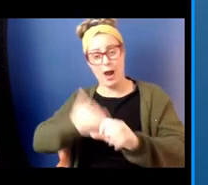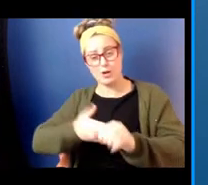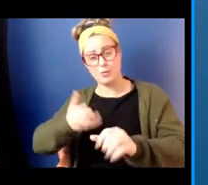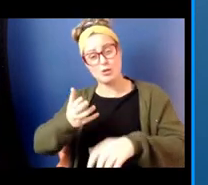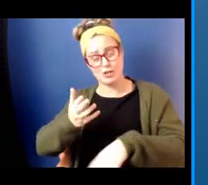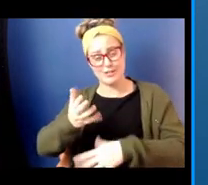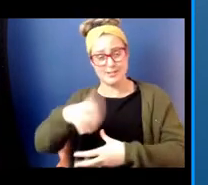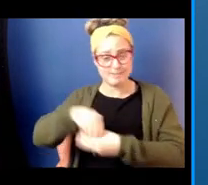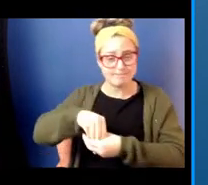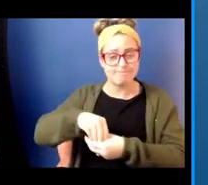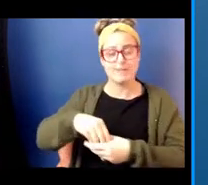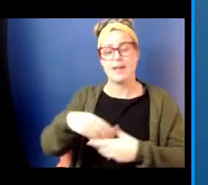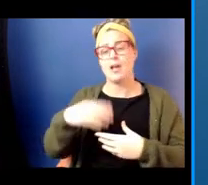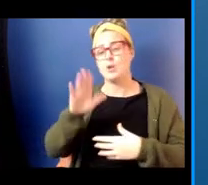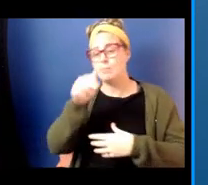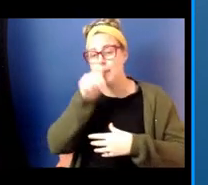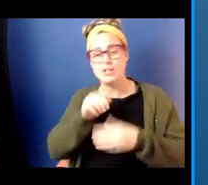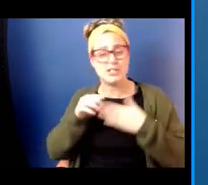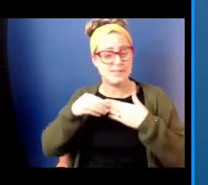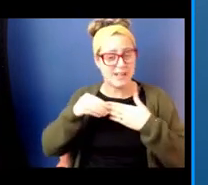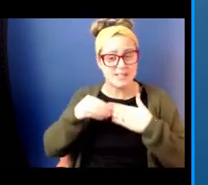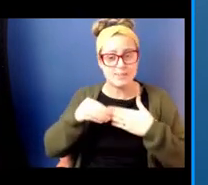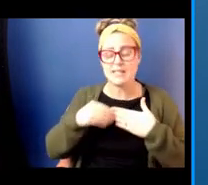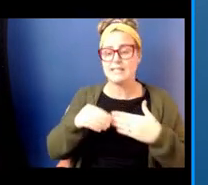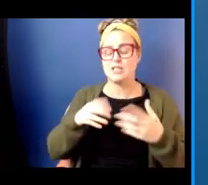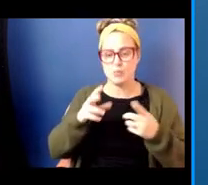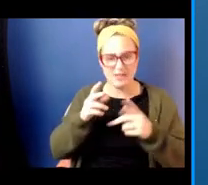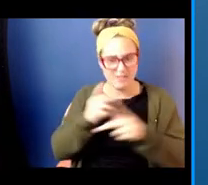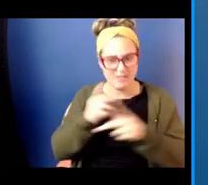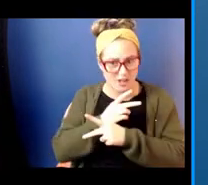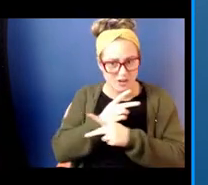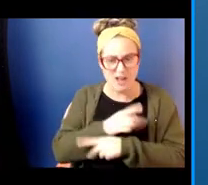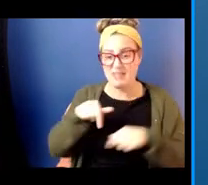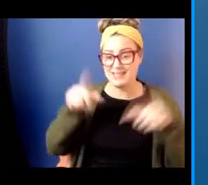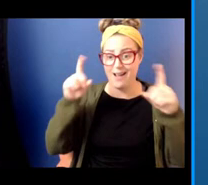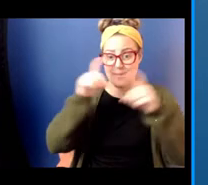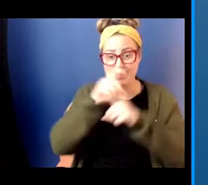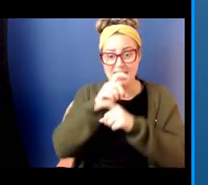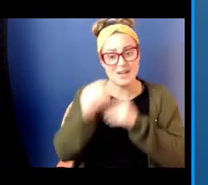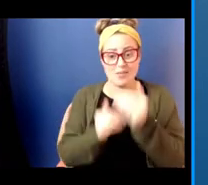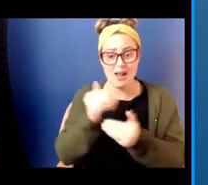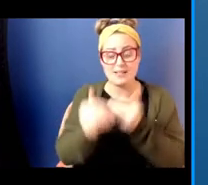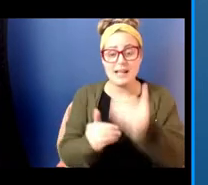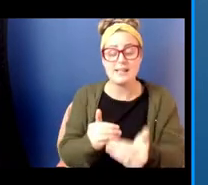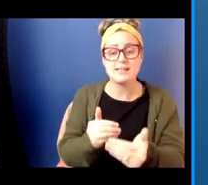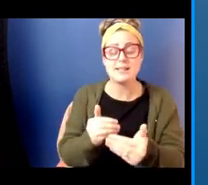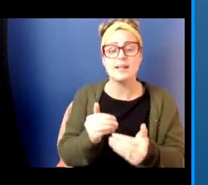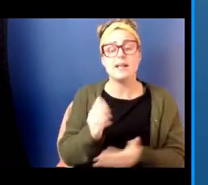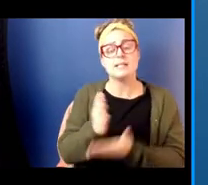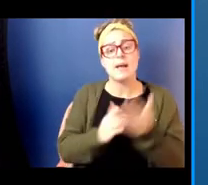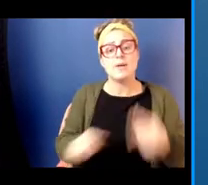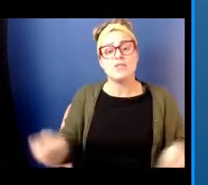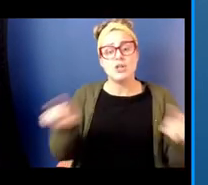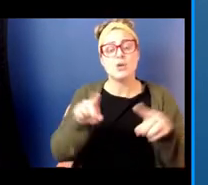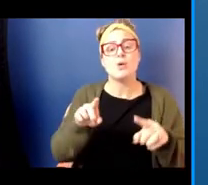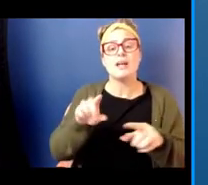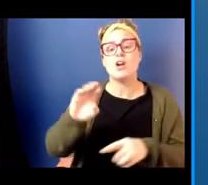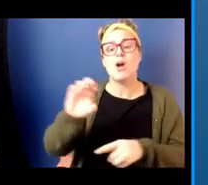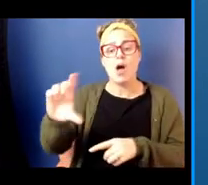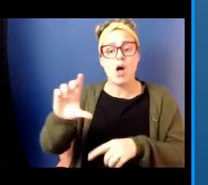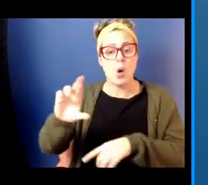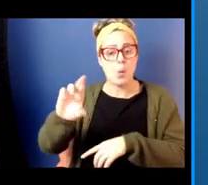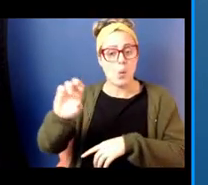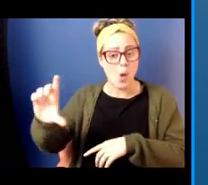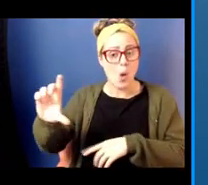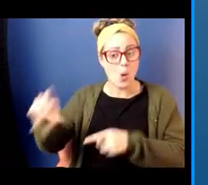as we navigate this complicated process some of you in the call of the role expressed how happy you were to be here